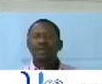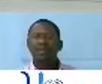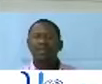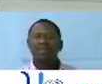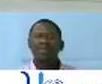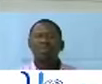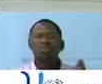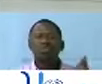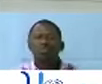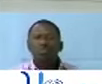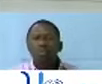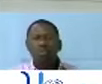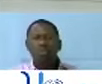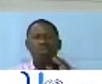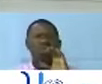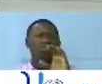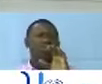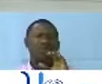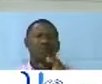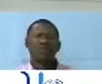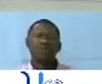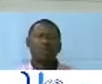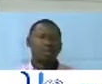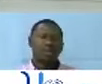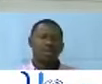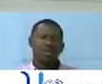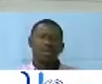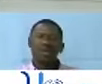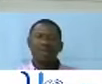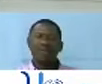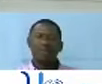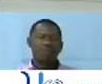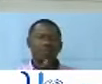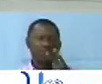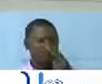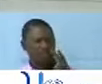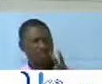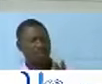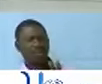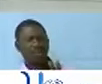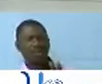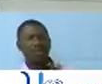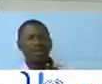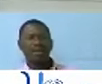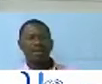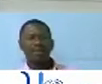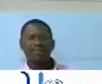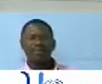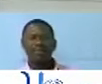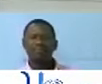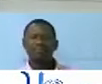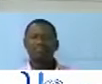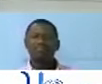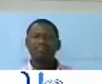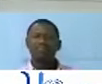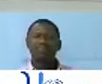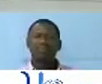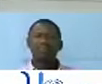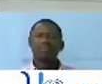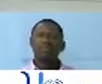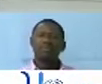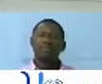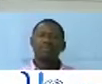Gambia nga xamne ni réew mu tuti la, and perhaps not seen as having well natural resources and